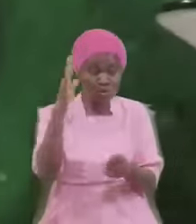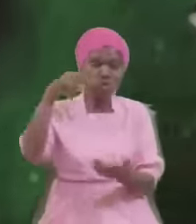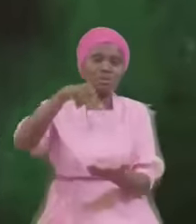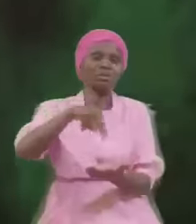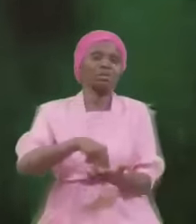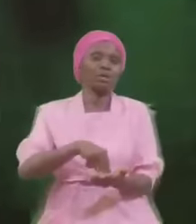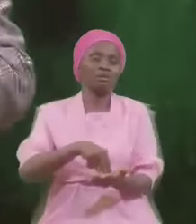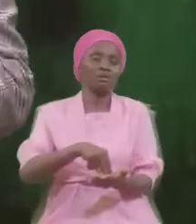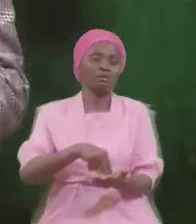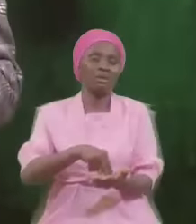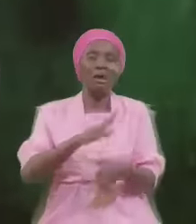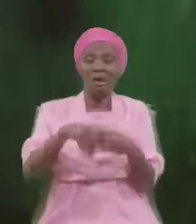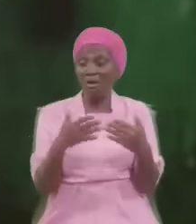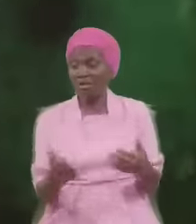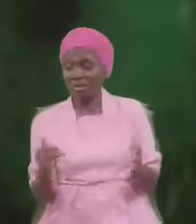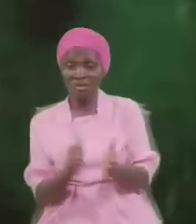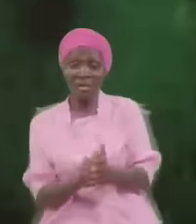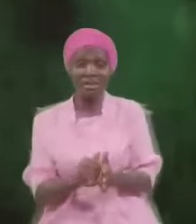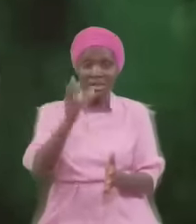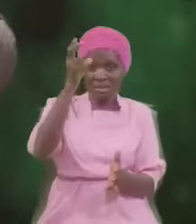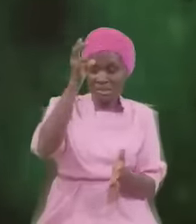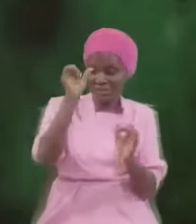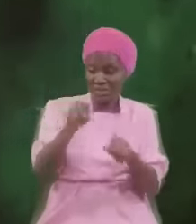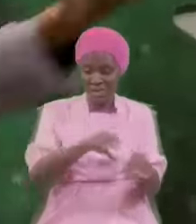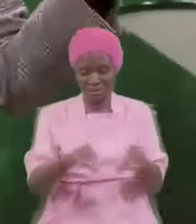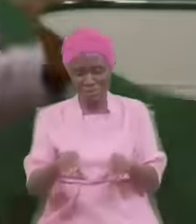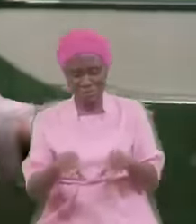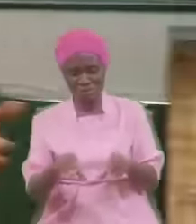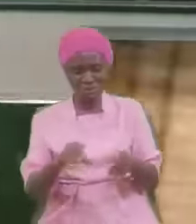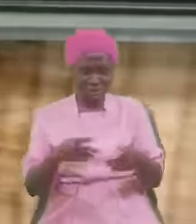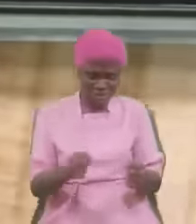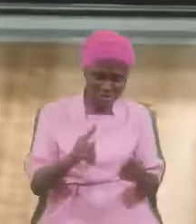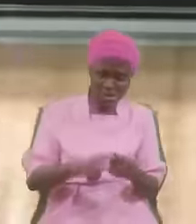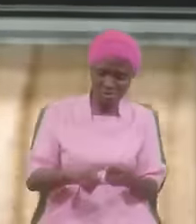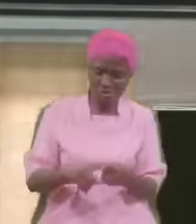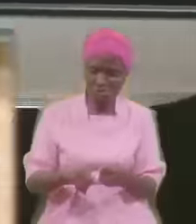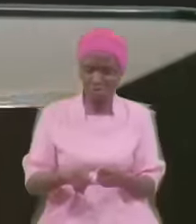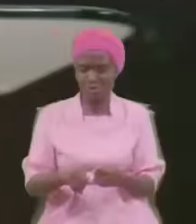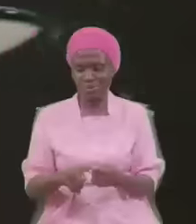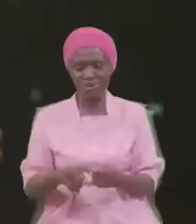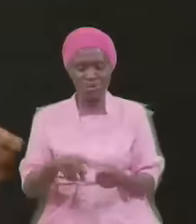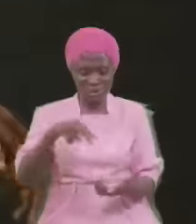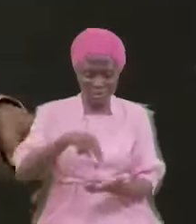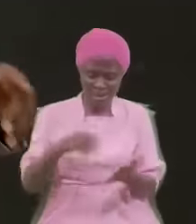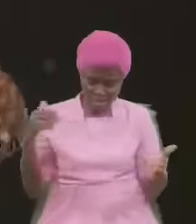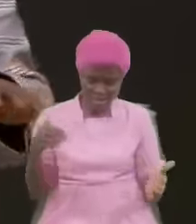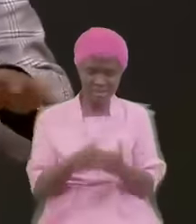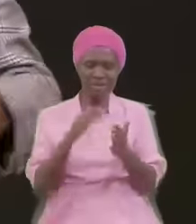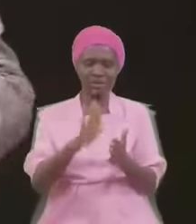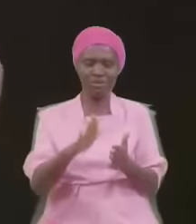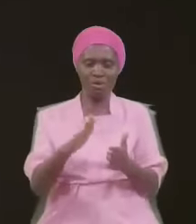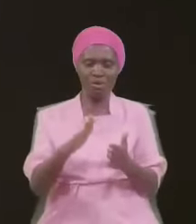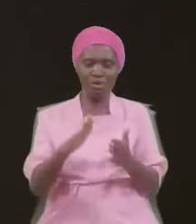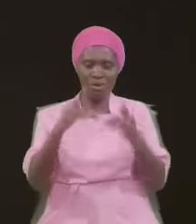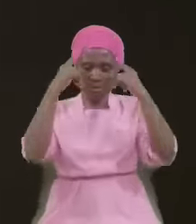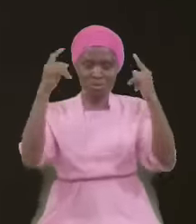things that the devil could, bring up, manufacture, they'll try to stand against your progress. But tonight, I'm